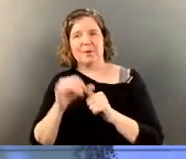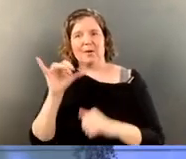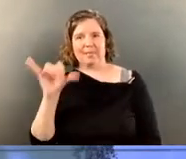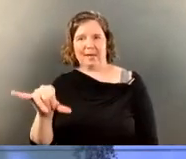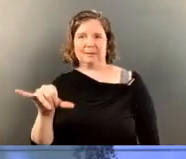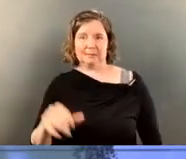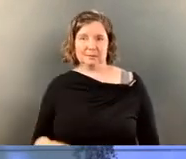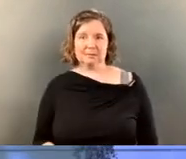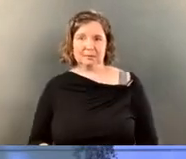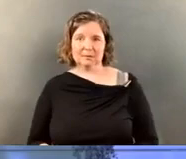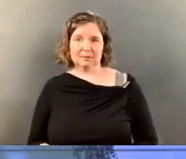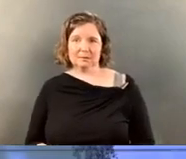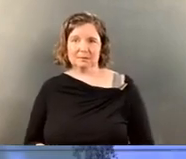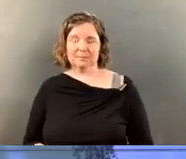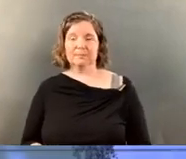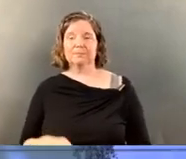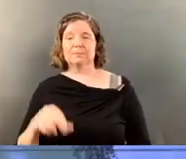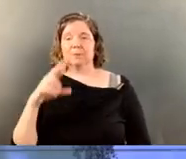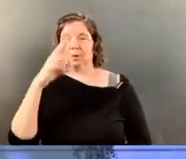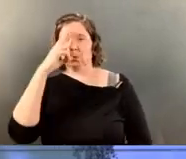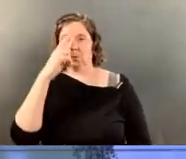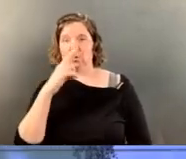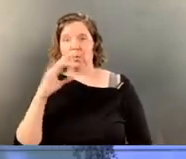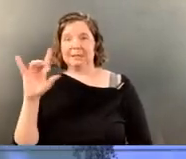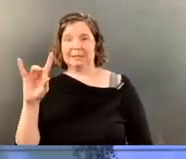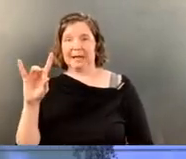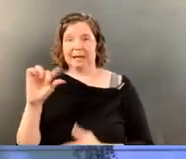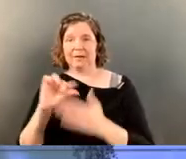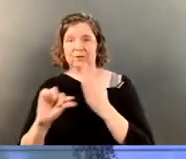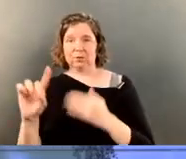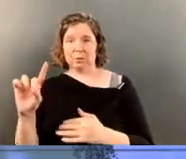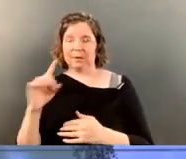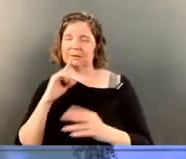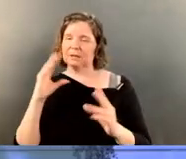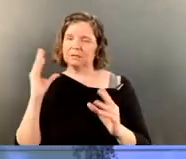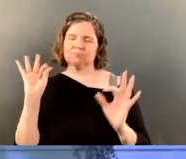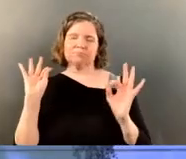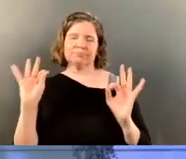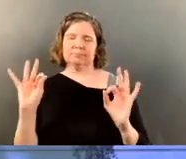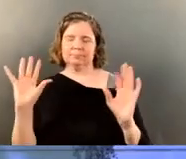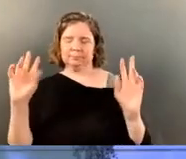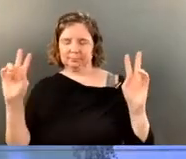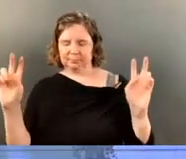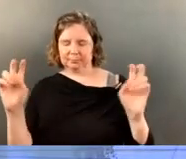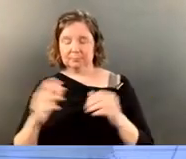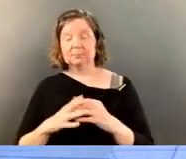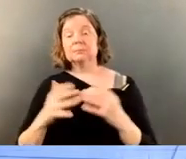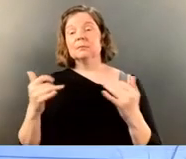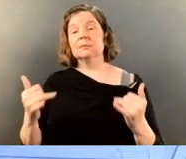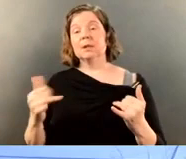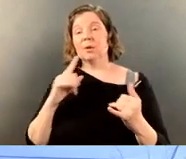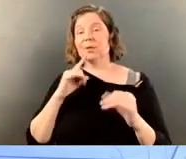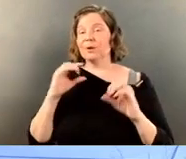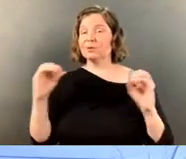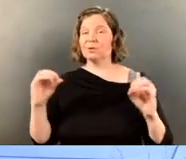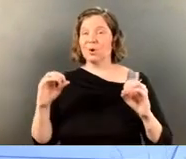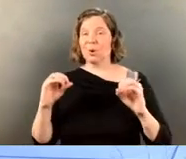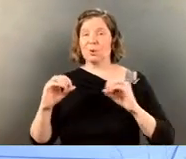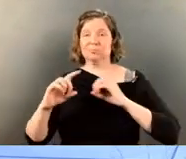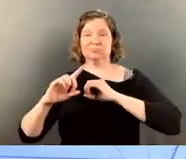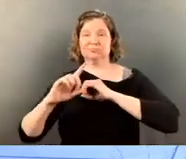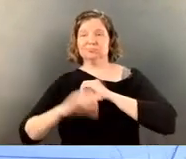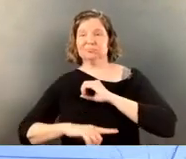that. Romans 8 verse 1 says it beautifully. It says, so now there is no